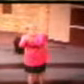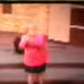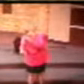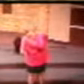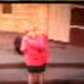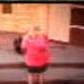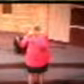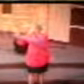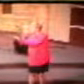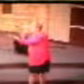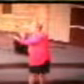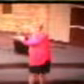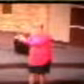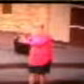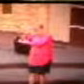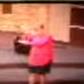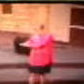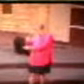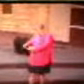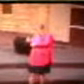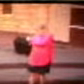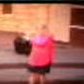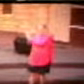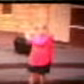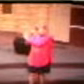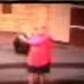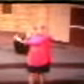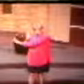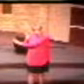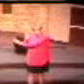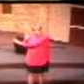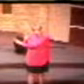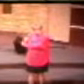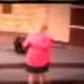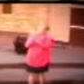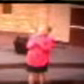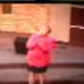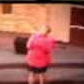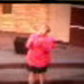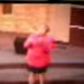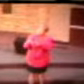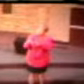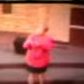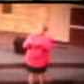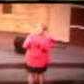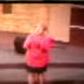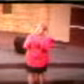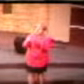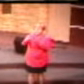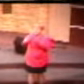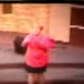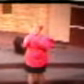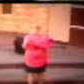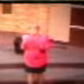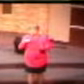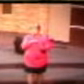James and Kay welcomed them and loved on them and said, "Can we pray for you?" James and Kay praying for us.